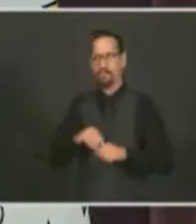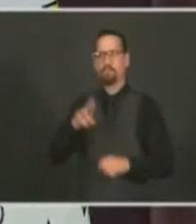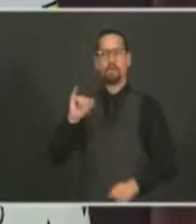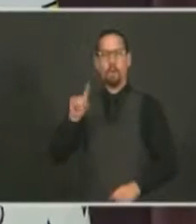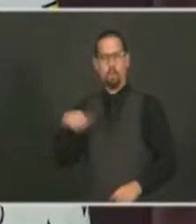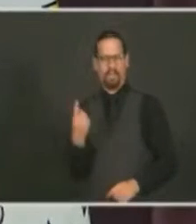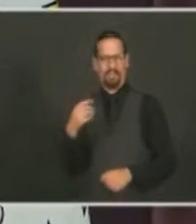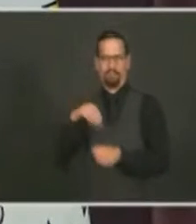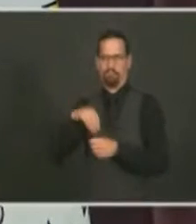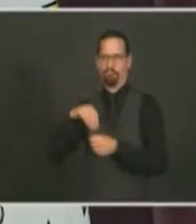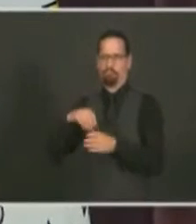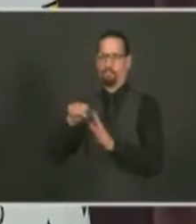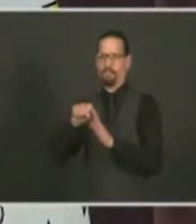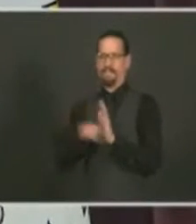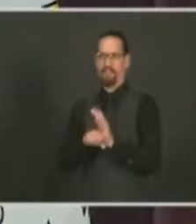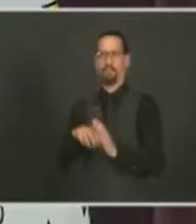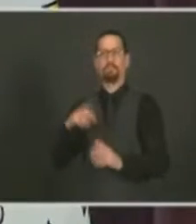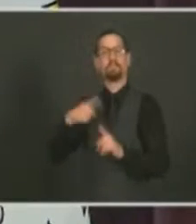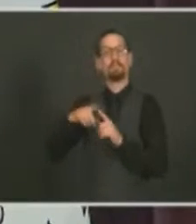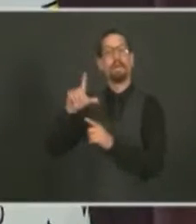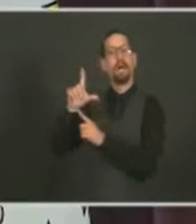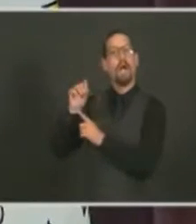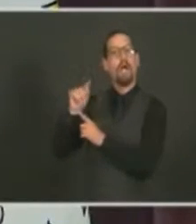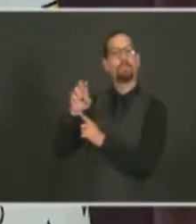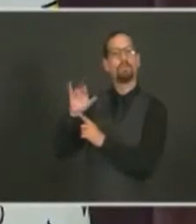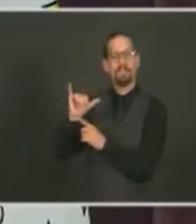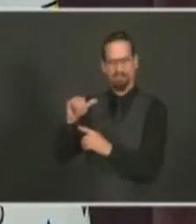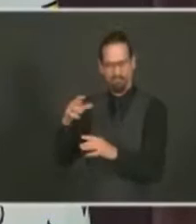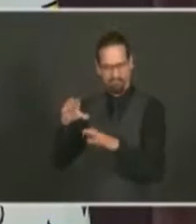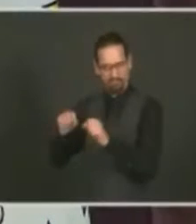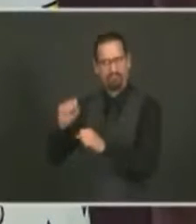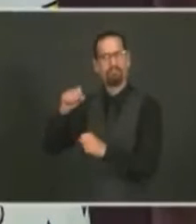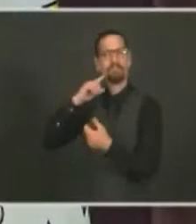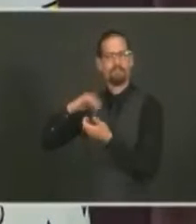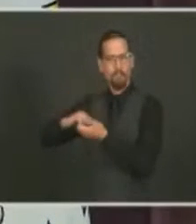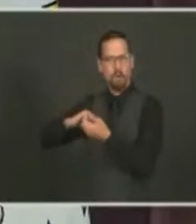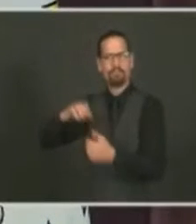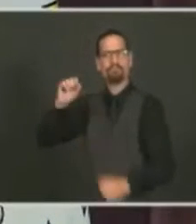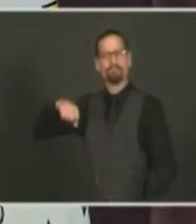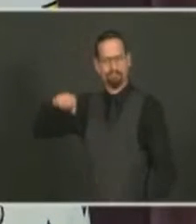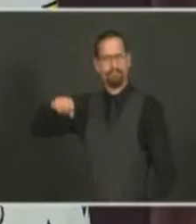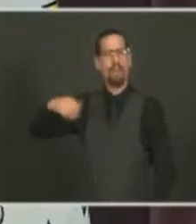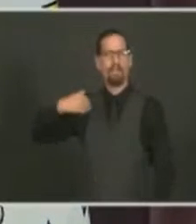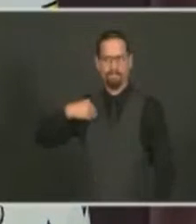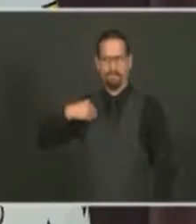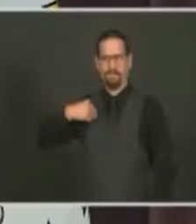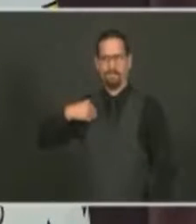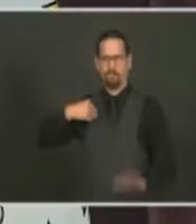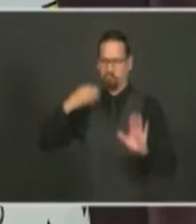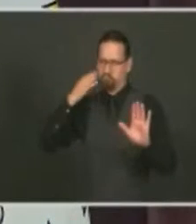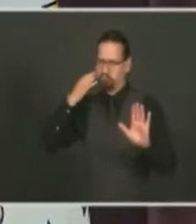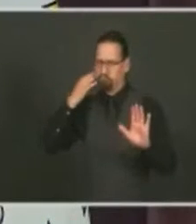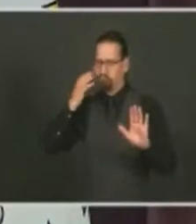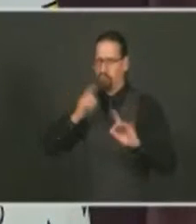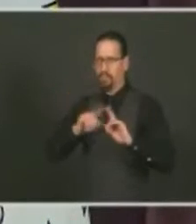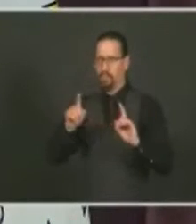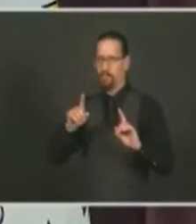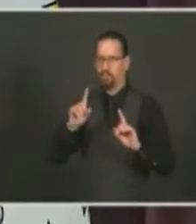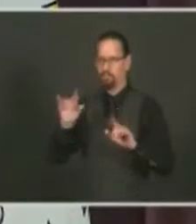Island. It's been a pretty good partnership for Rhode Island. We haven't had, I will say that they have